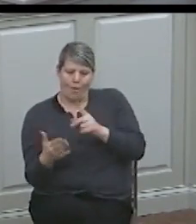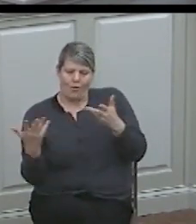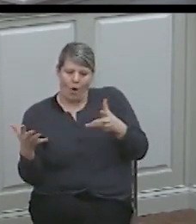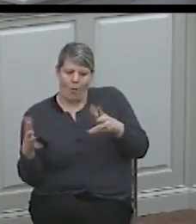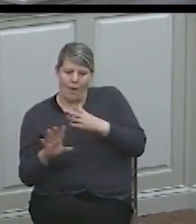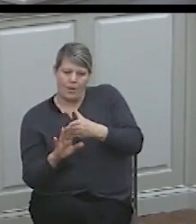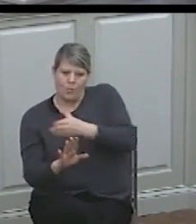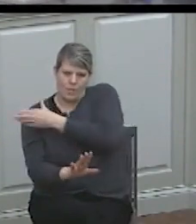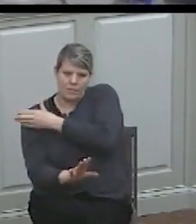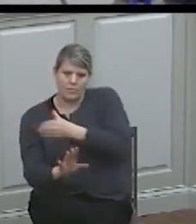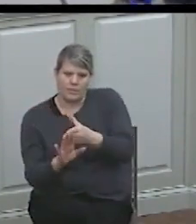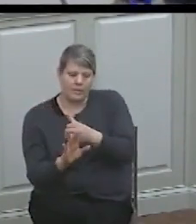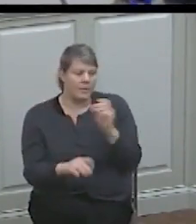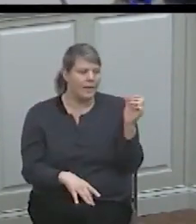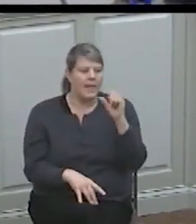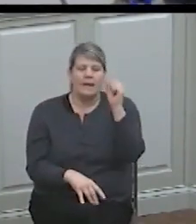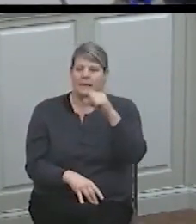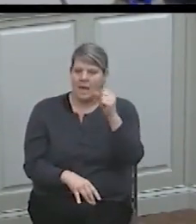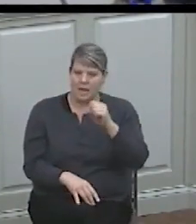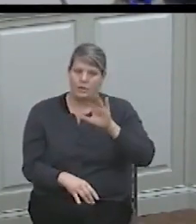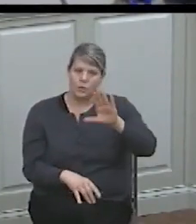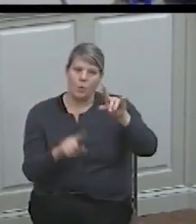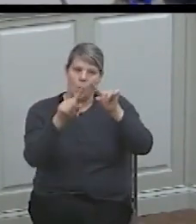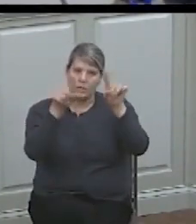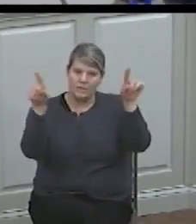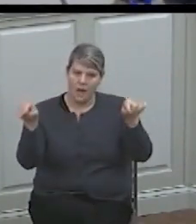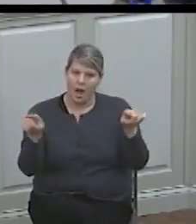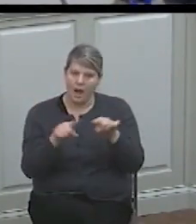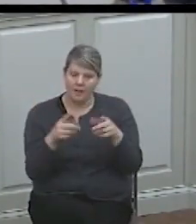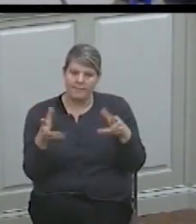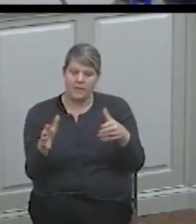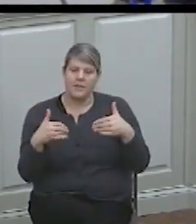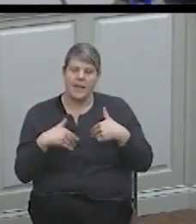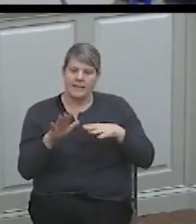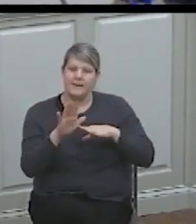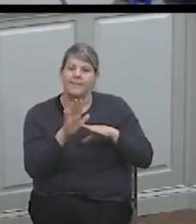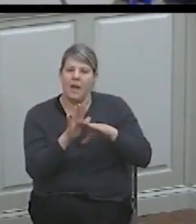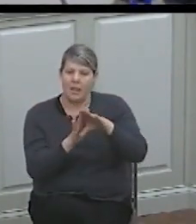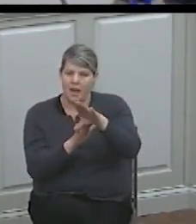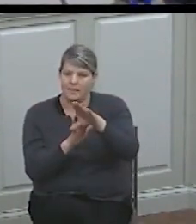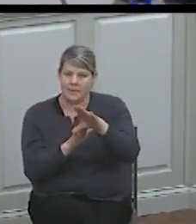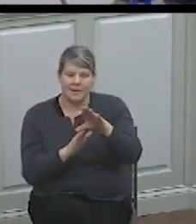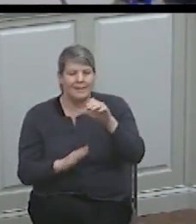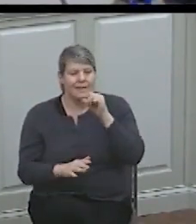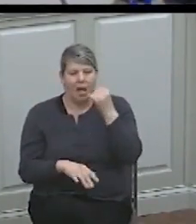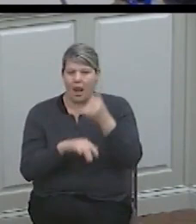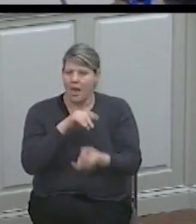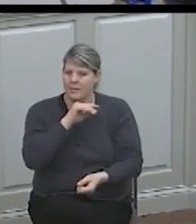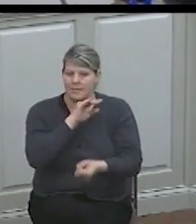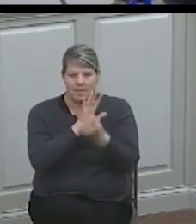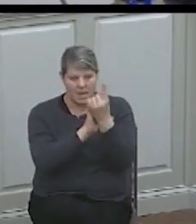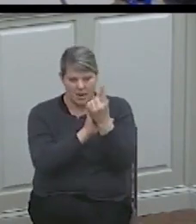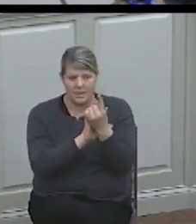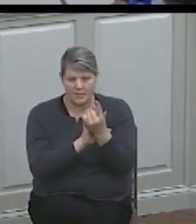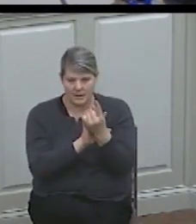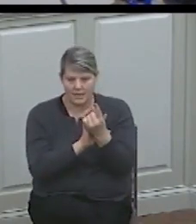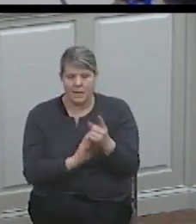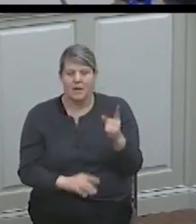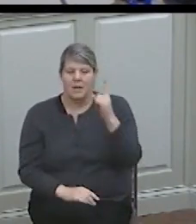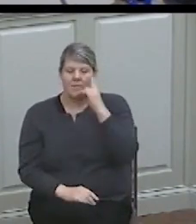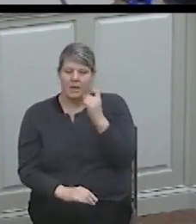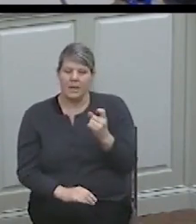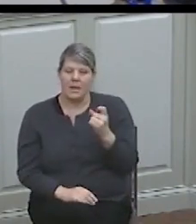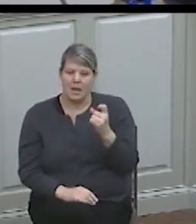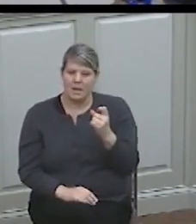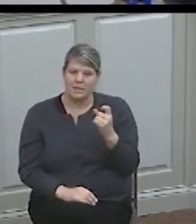It does, and your signage has developed over time. We don't want to call it a hodgepodge because individually the sign that is out there